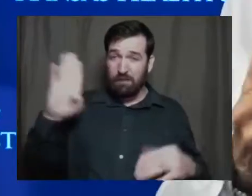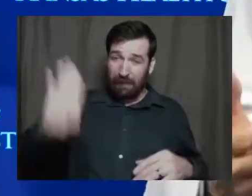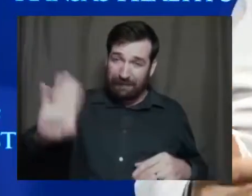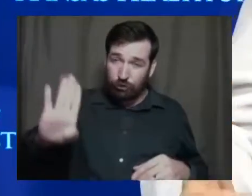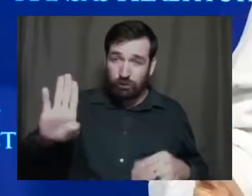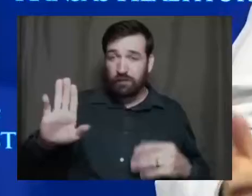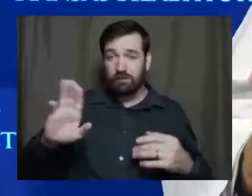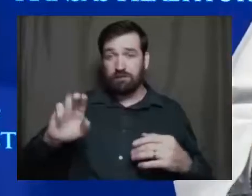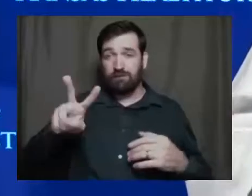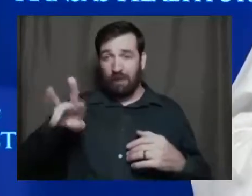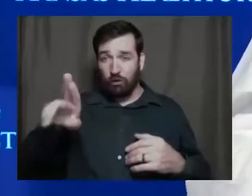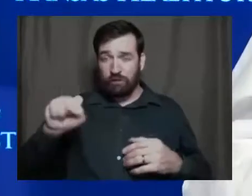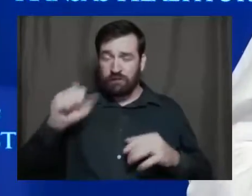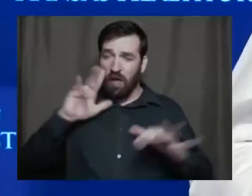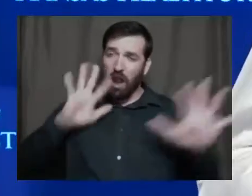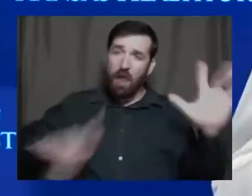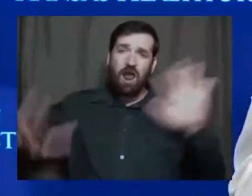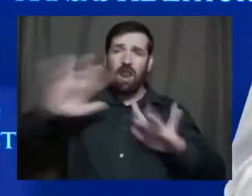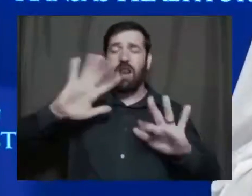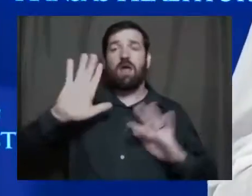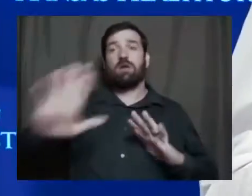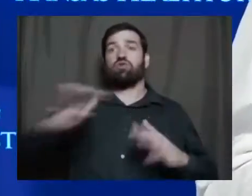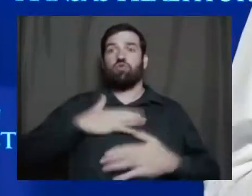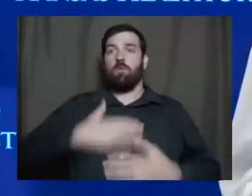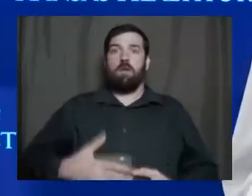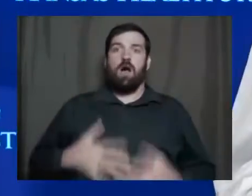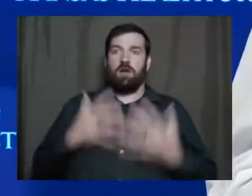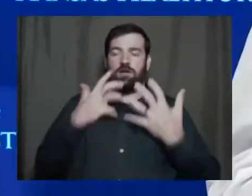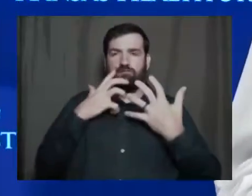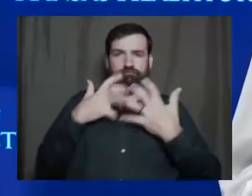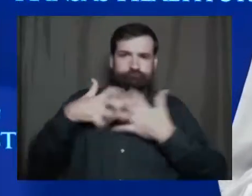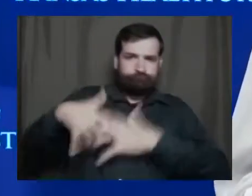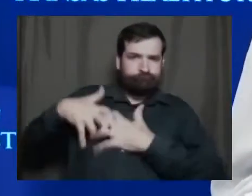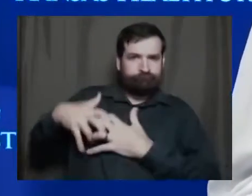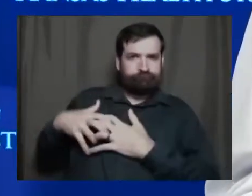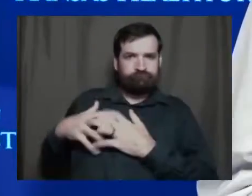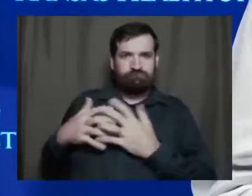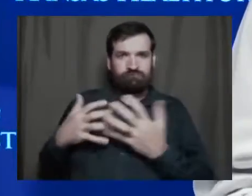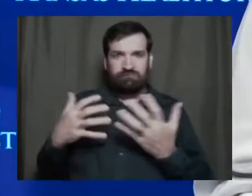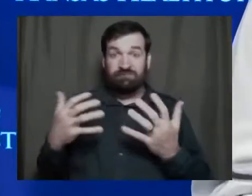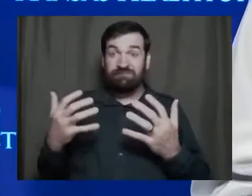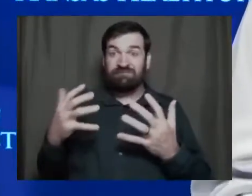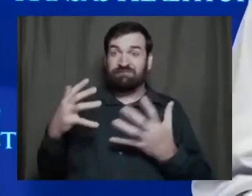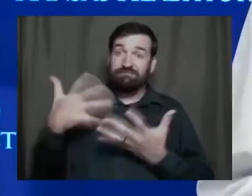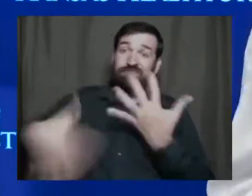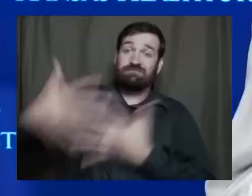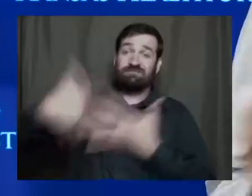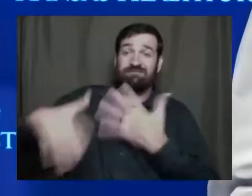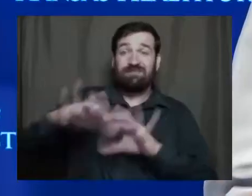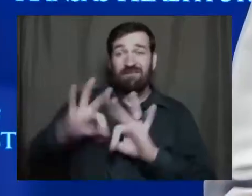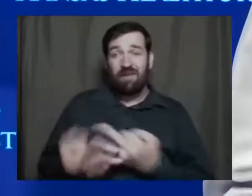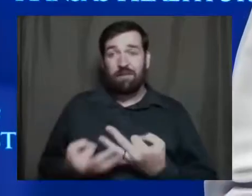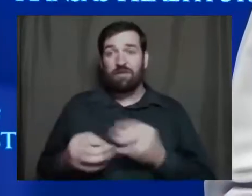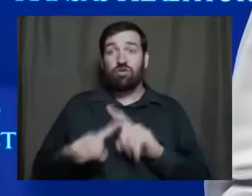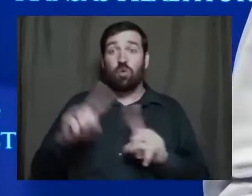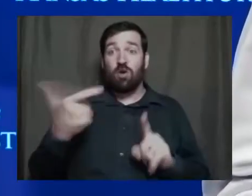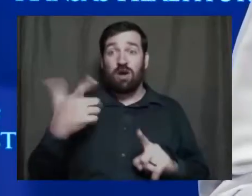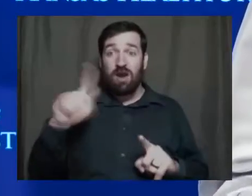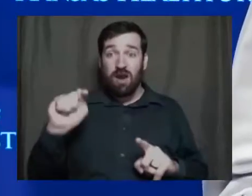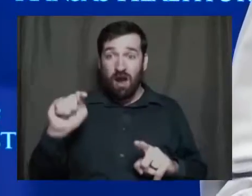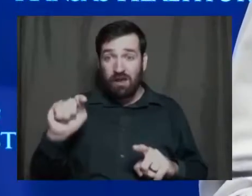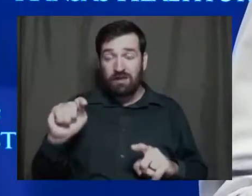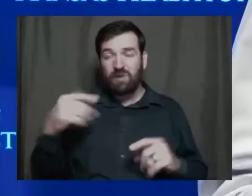your immune system is in concert with those things, right? It's kind of this, wow, we're all part of the big happy family. I mean, your gut is loaded with bacteria